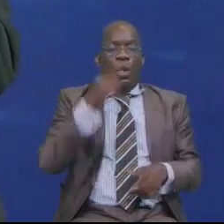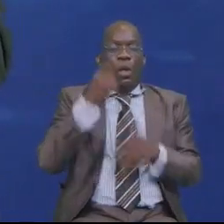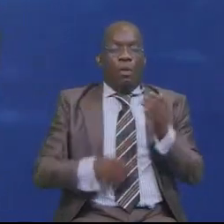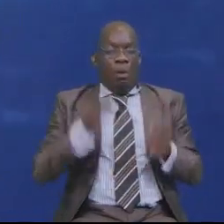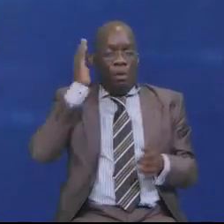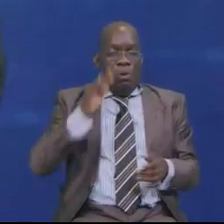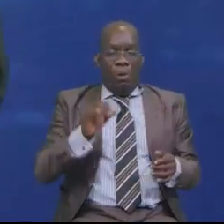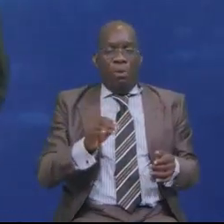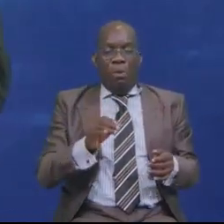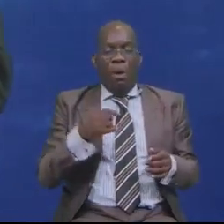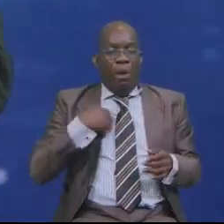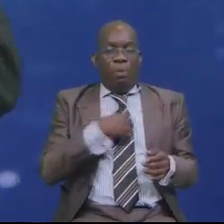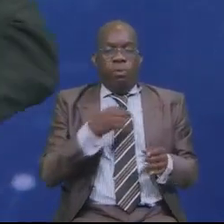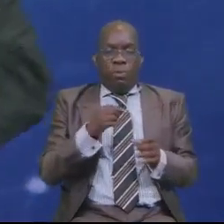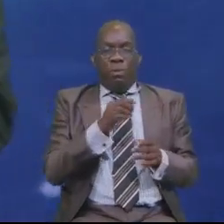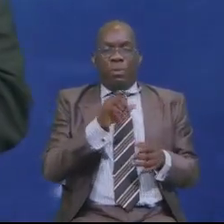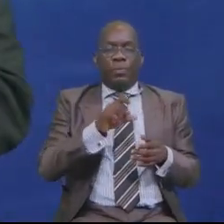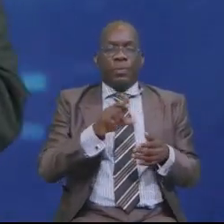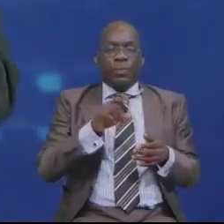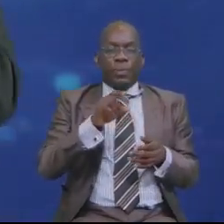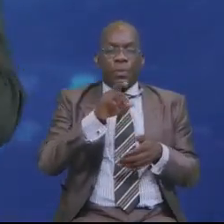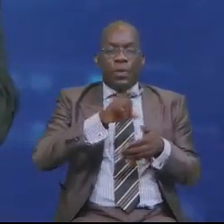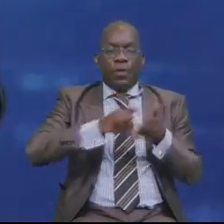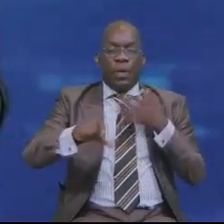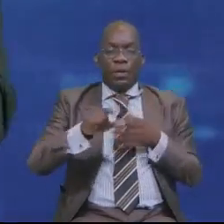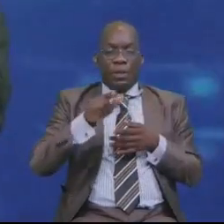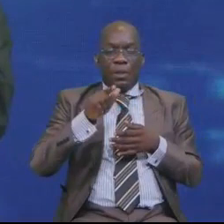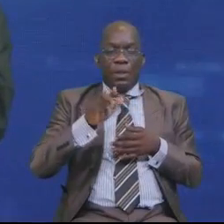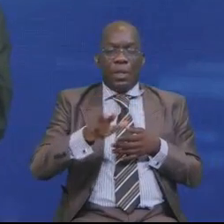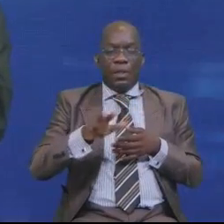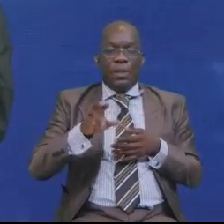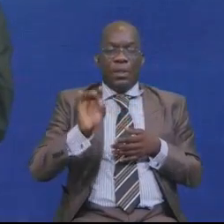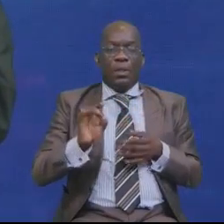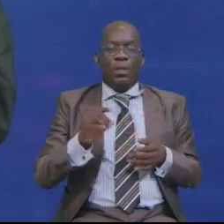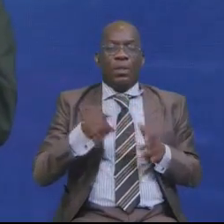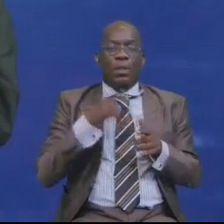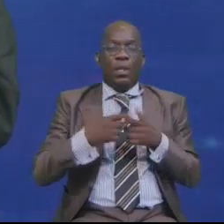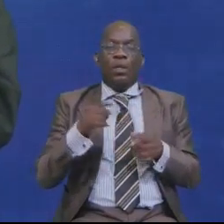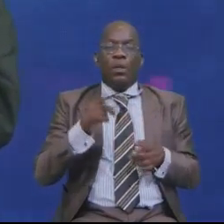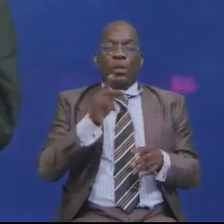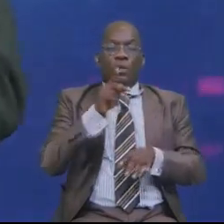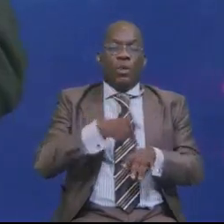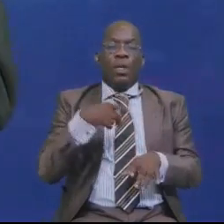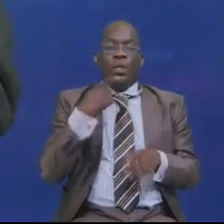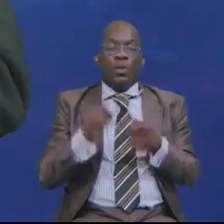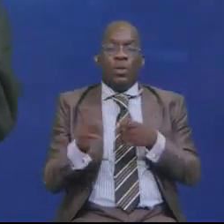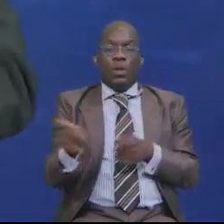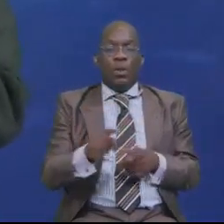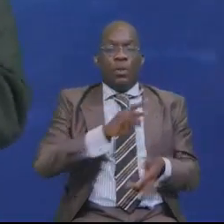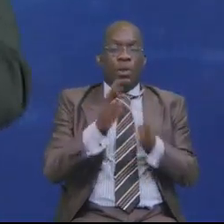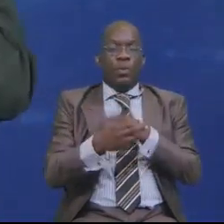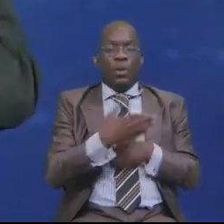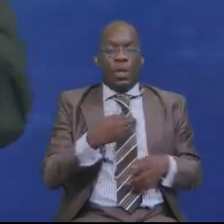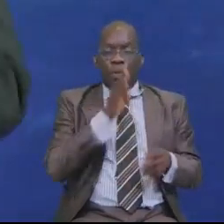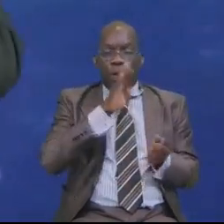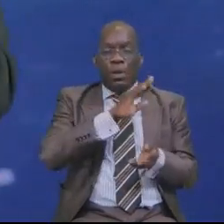verse 38, but and then Peter said unto them, repent and be baptized every one of you in the